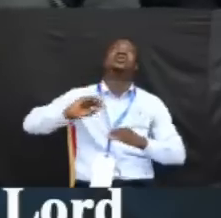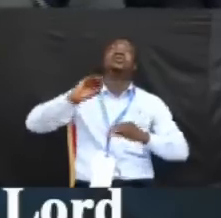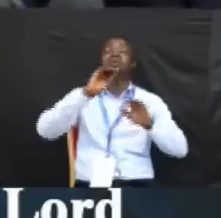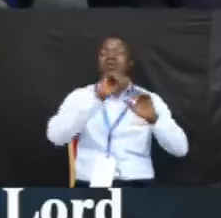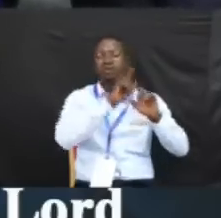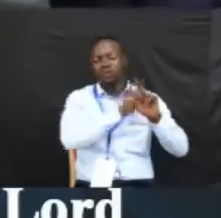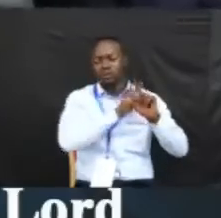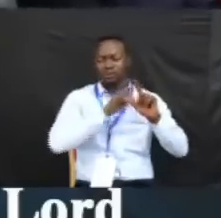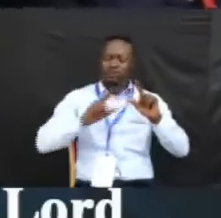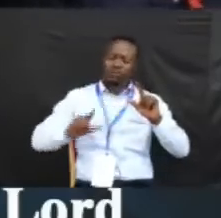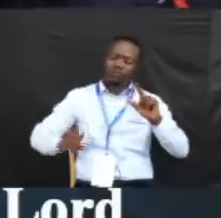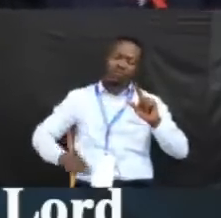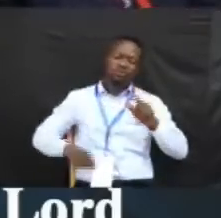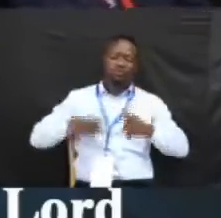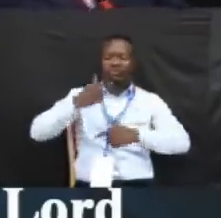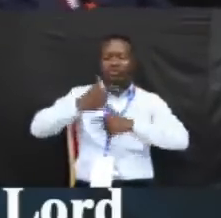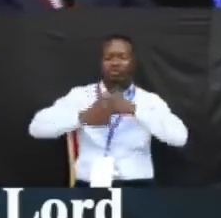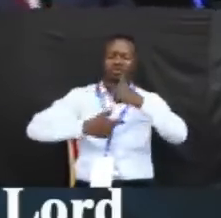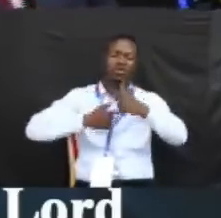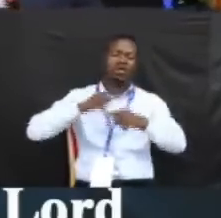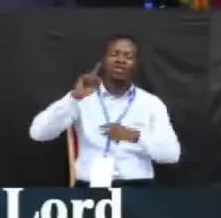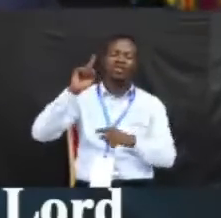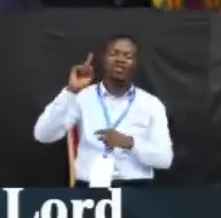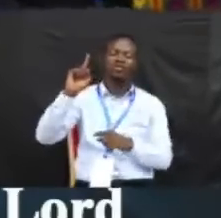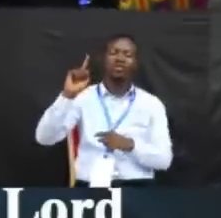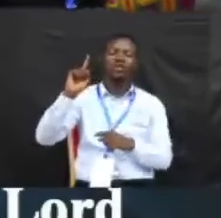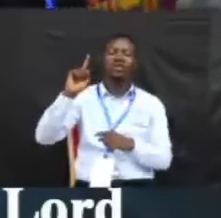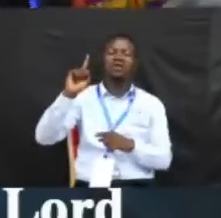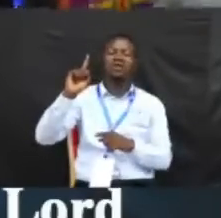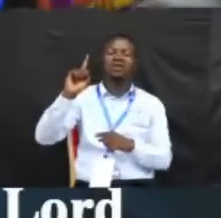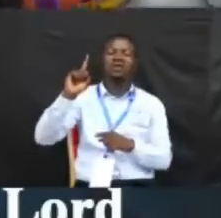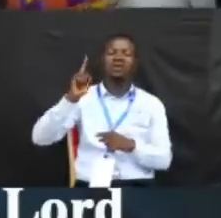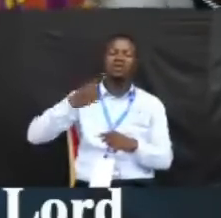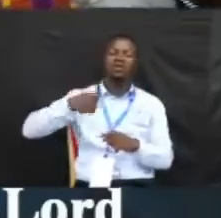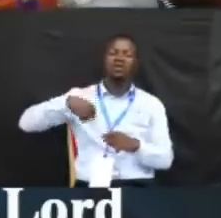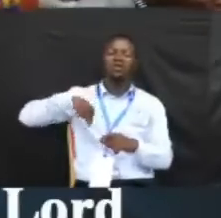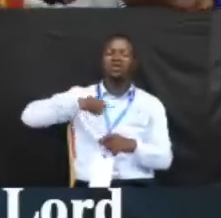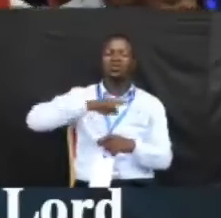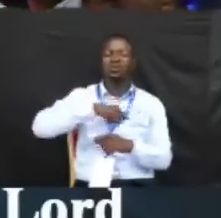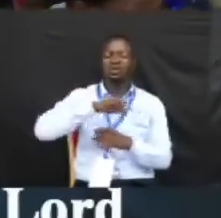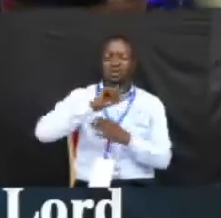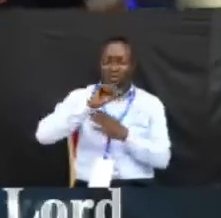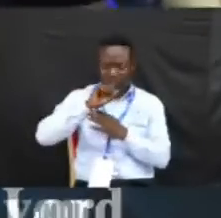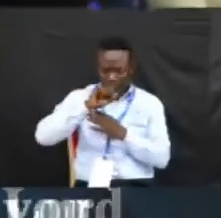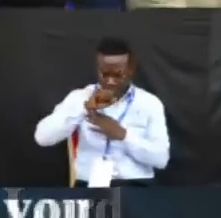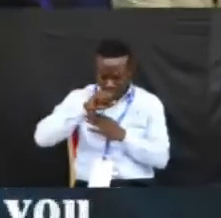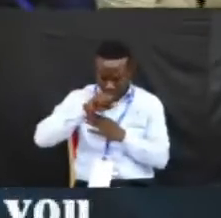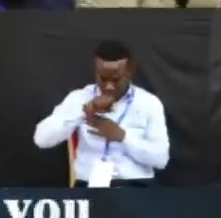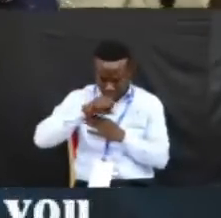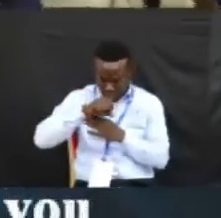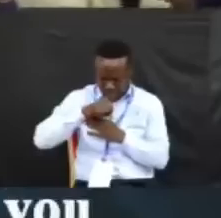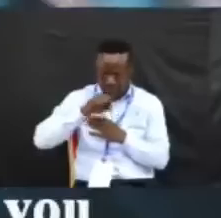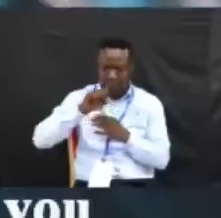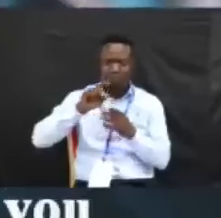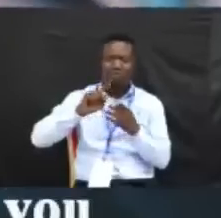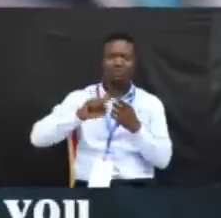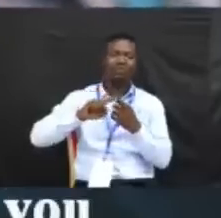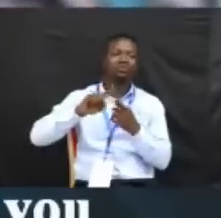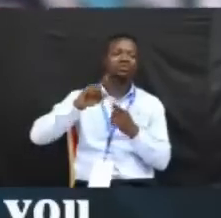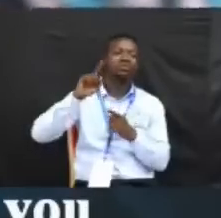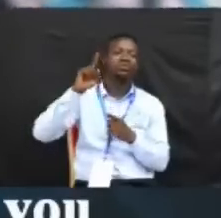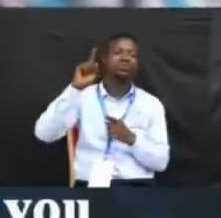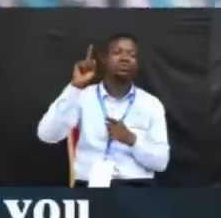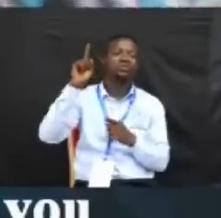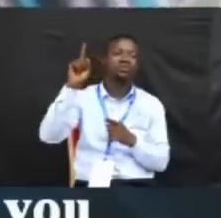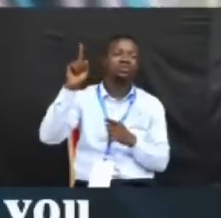to you Lord. Gracious one we bow down